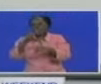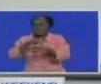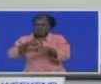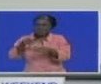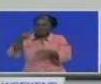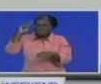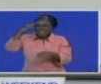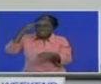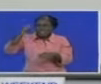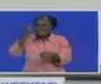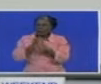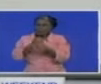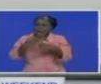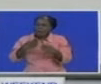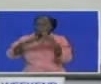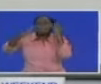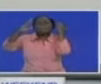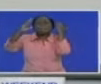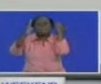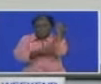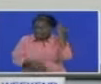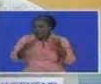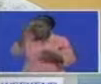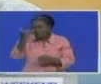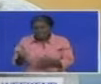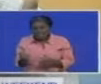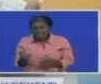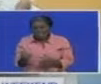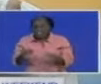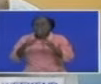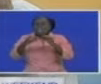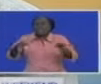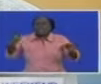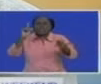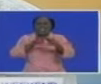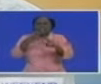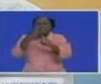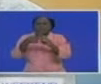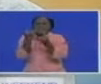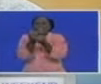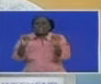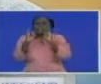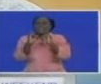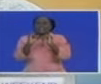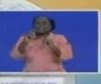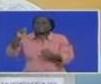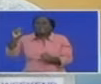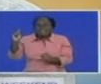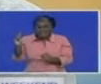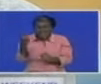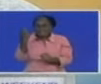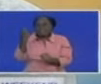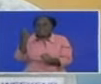doing so far? We are doing very badly because for a long time since independence, Kenya has